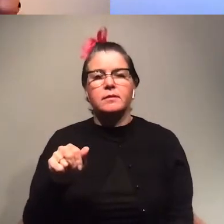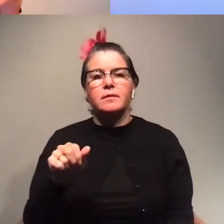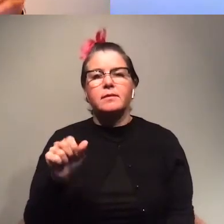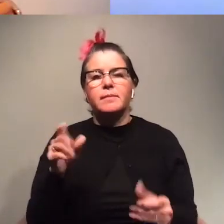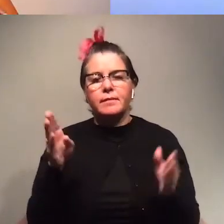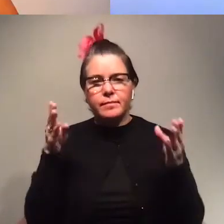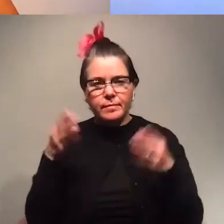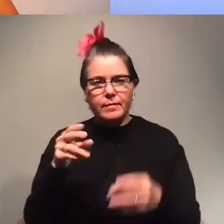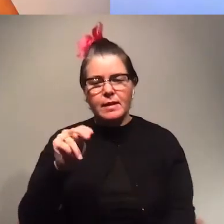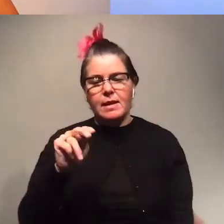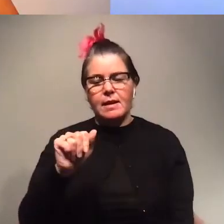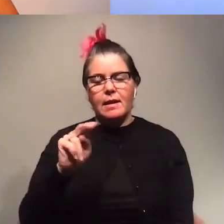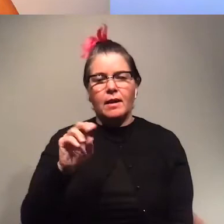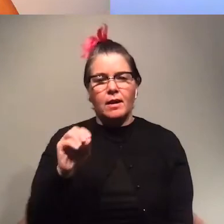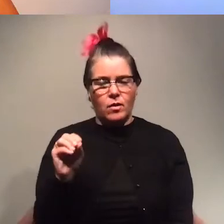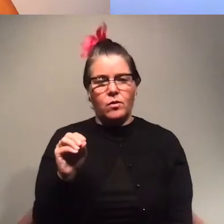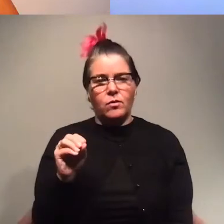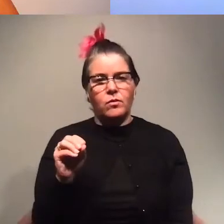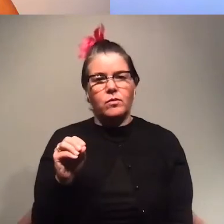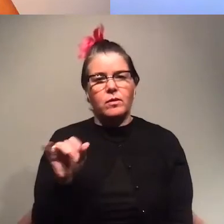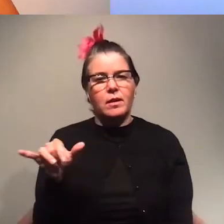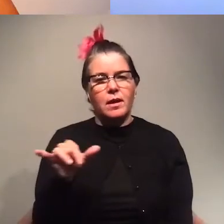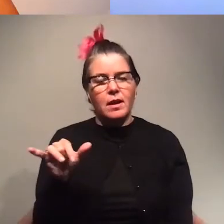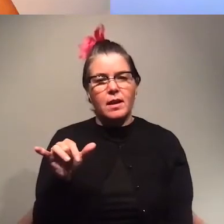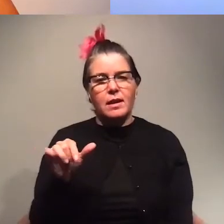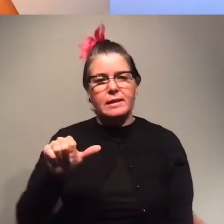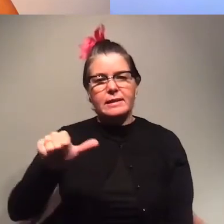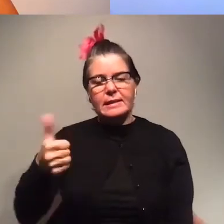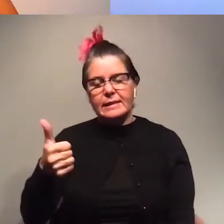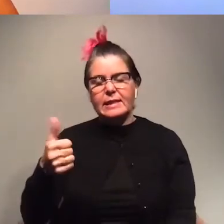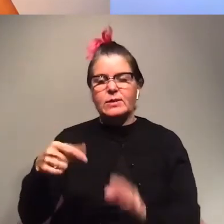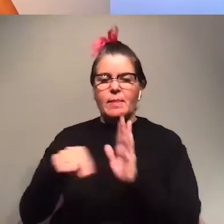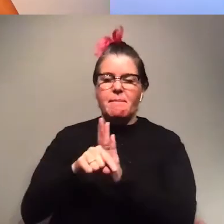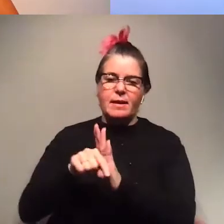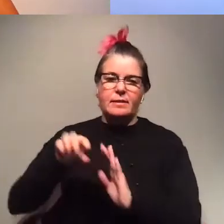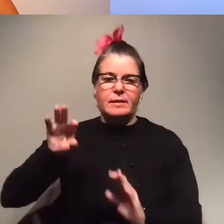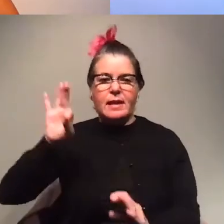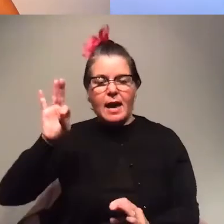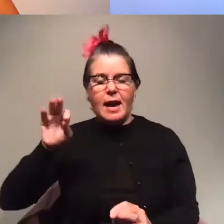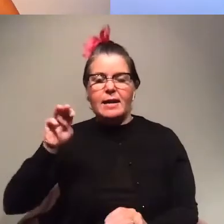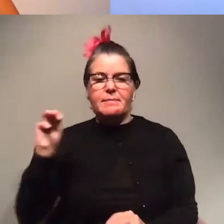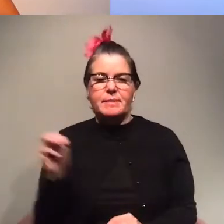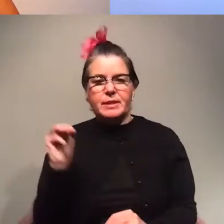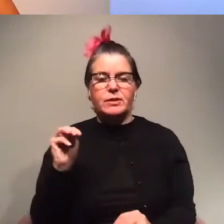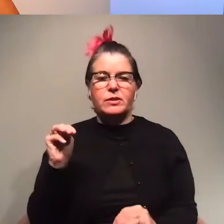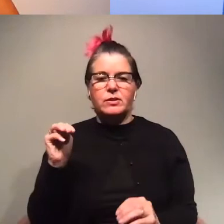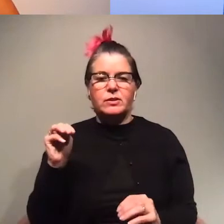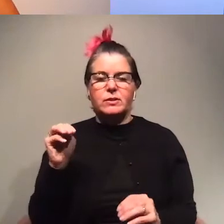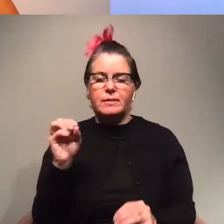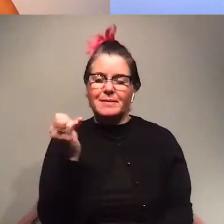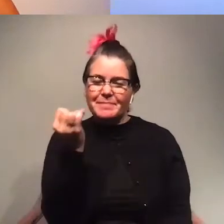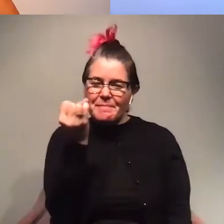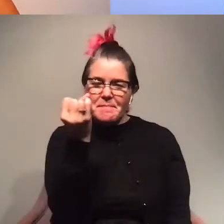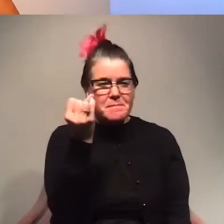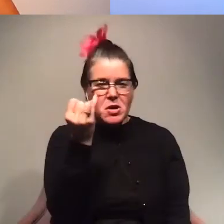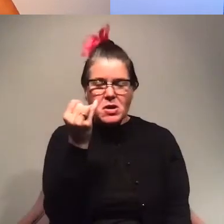what are called nano, so things that are like 10 to the -9 like meters, like they're so small to the naked eye